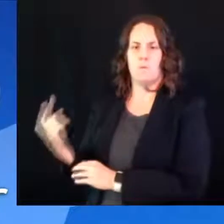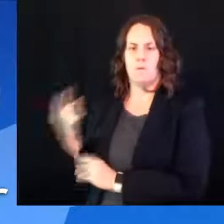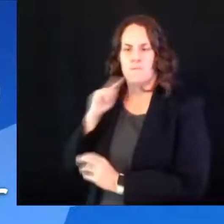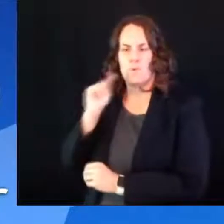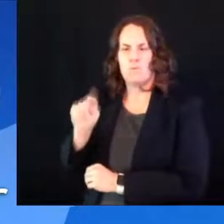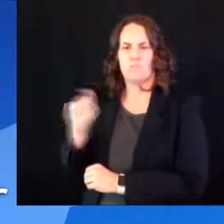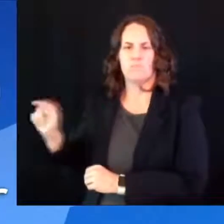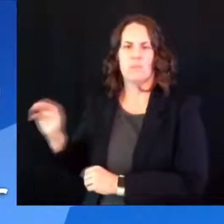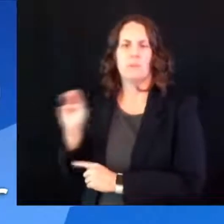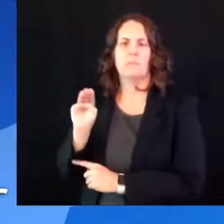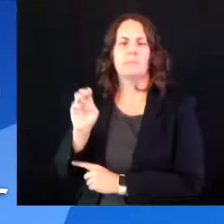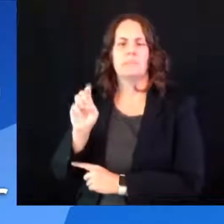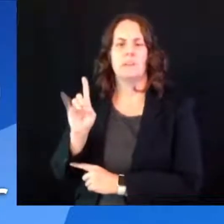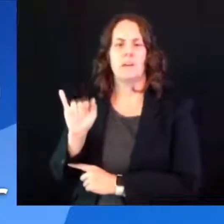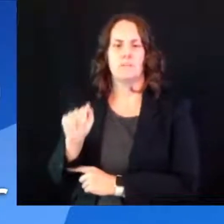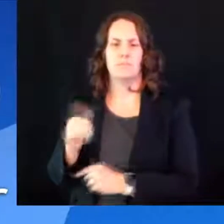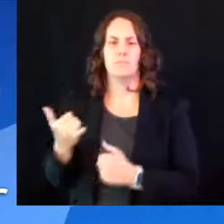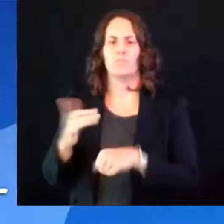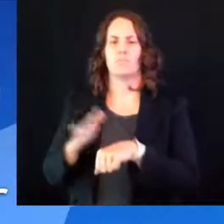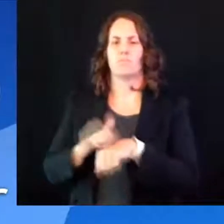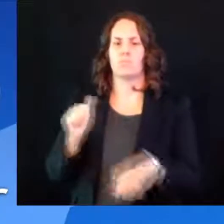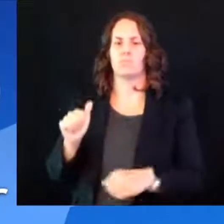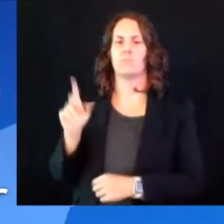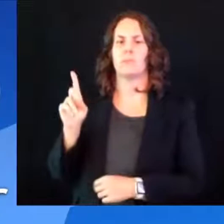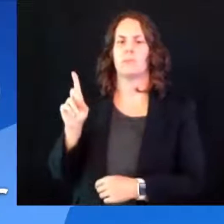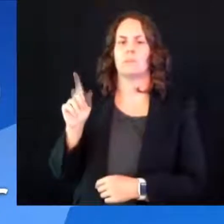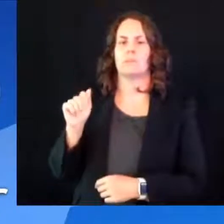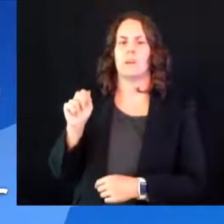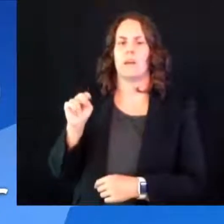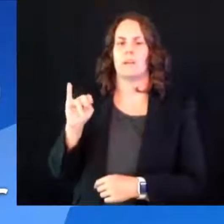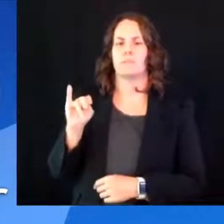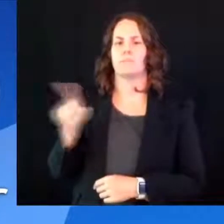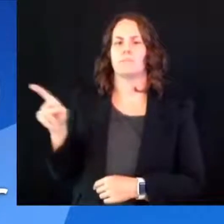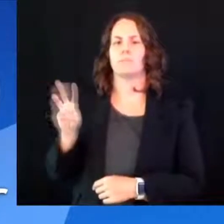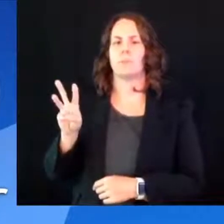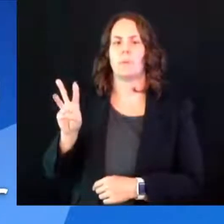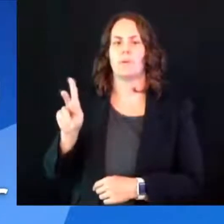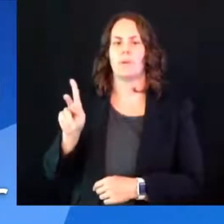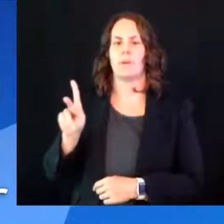from WKOW in Madison. Danny?